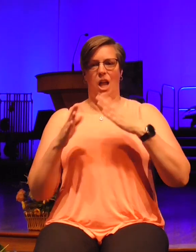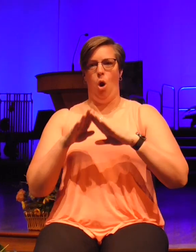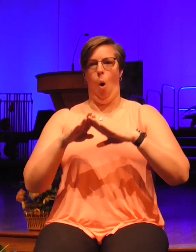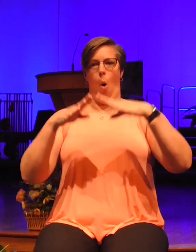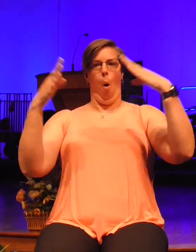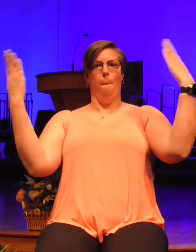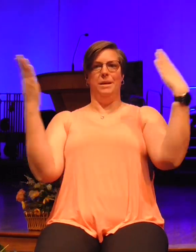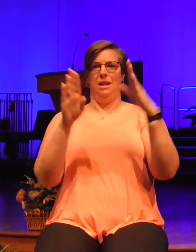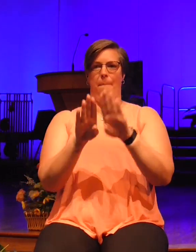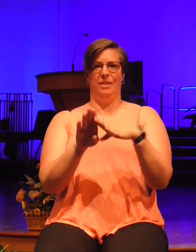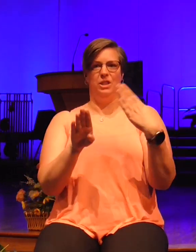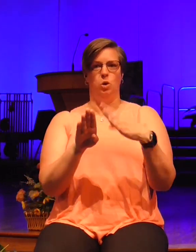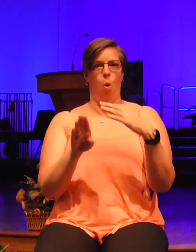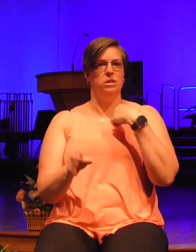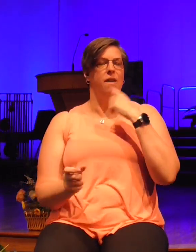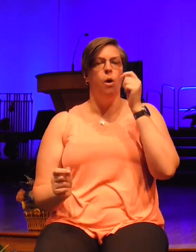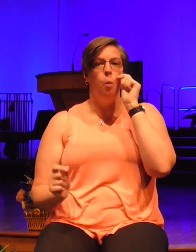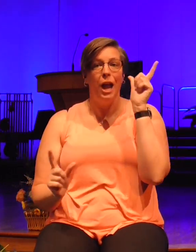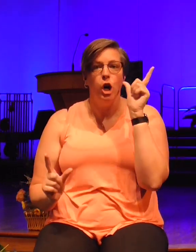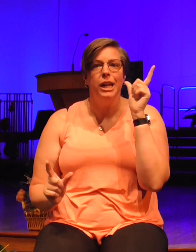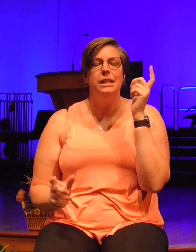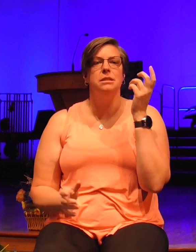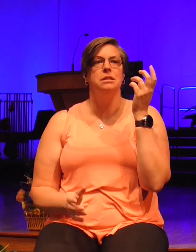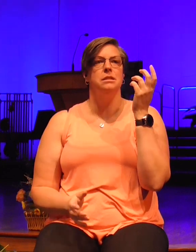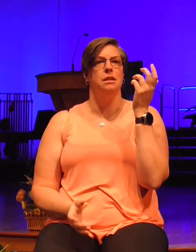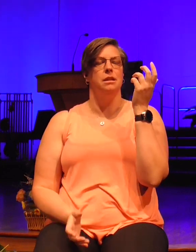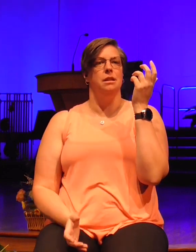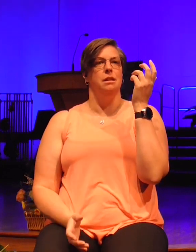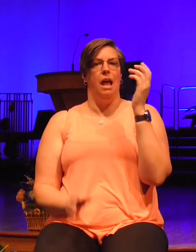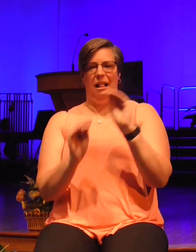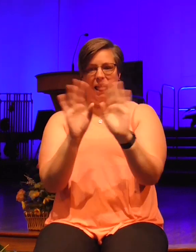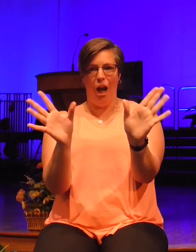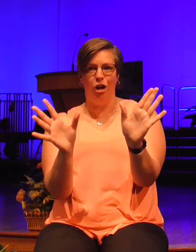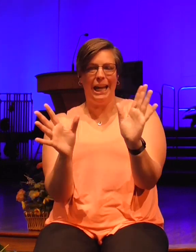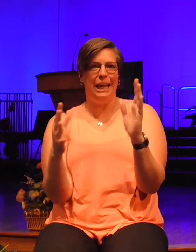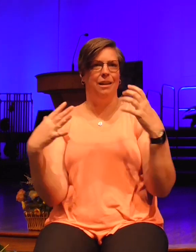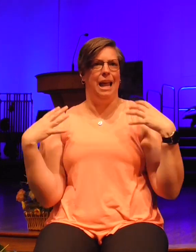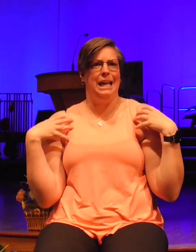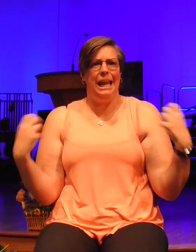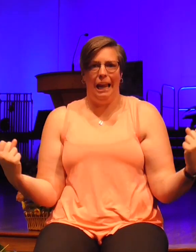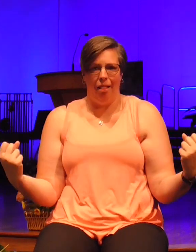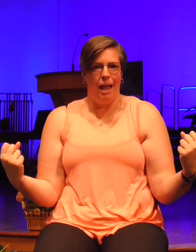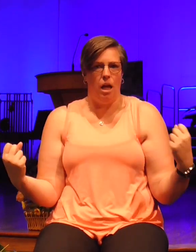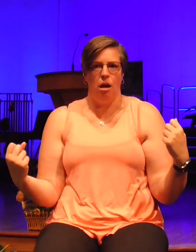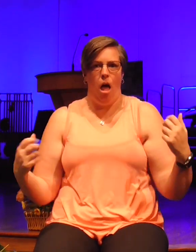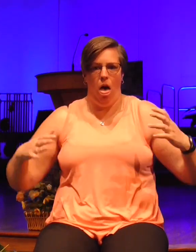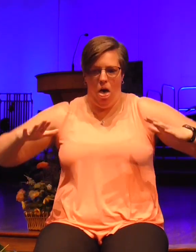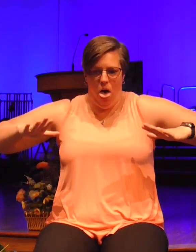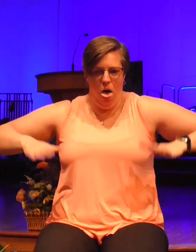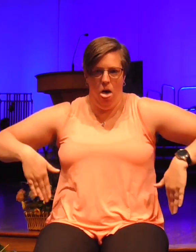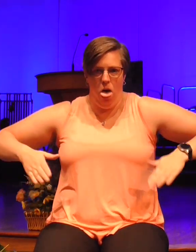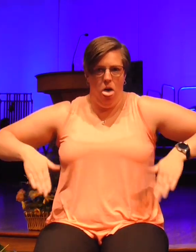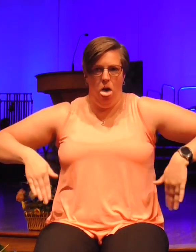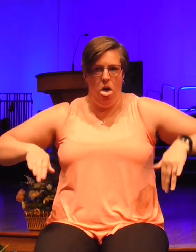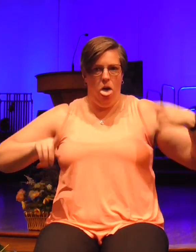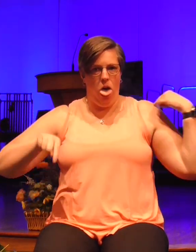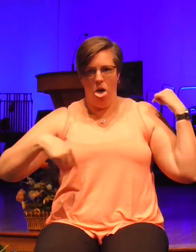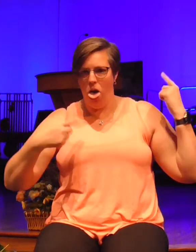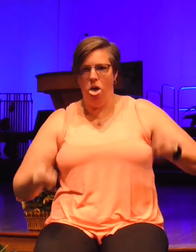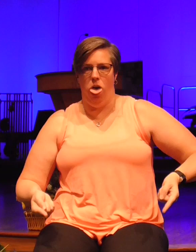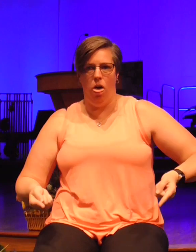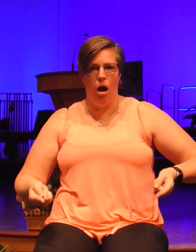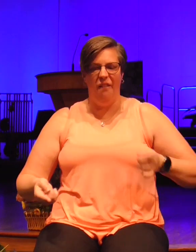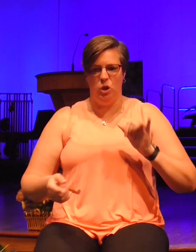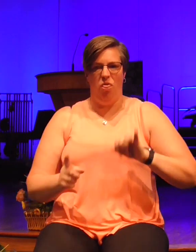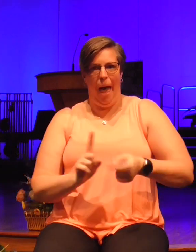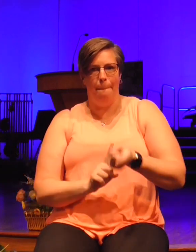for me of awareness and clarity and healing that I hadn't been able to accomplish